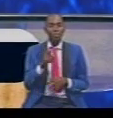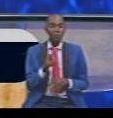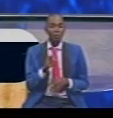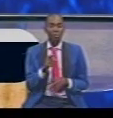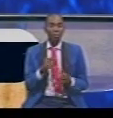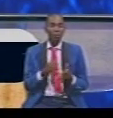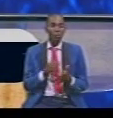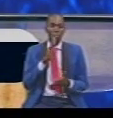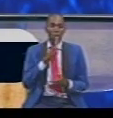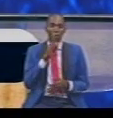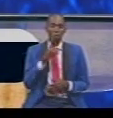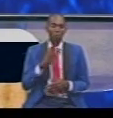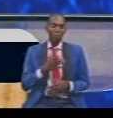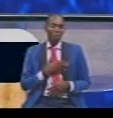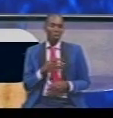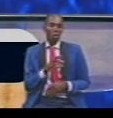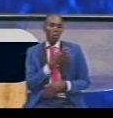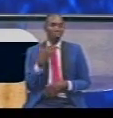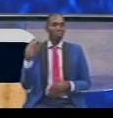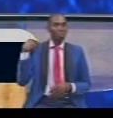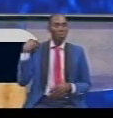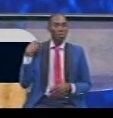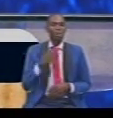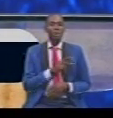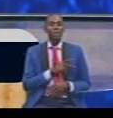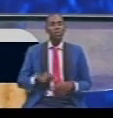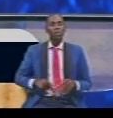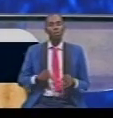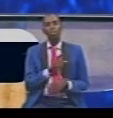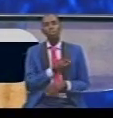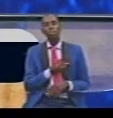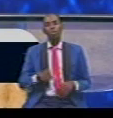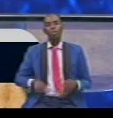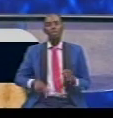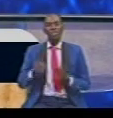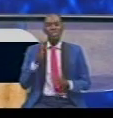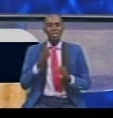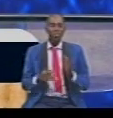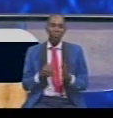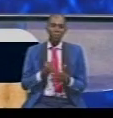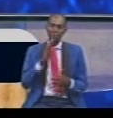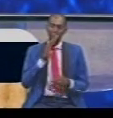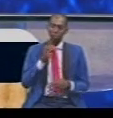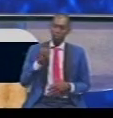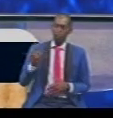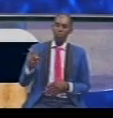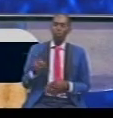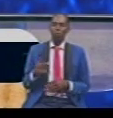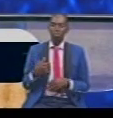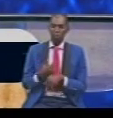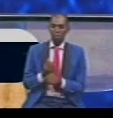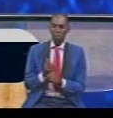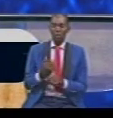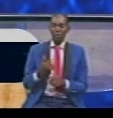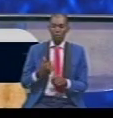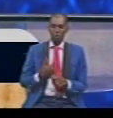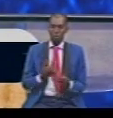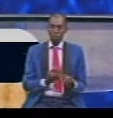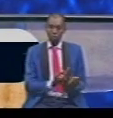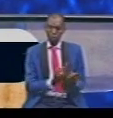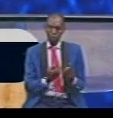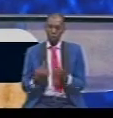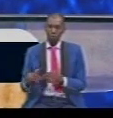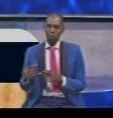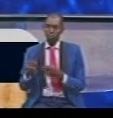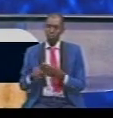master, my king, my Lord, Lord, if it be thou, bid me come unto thee